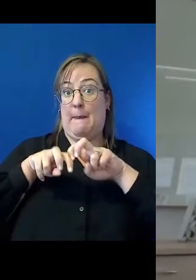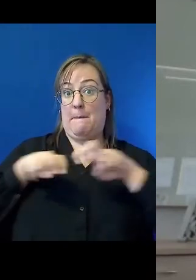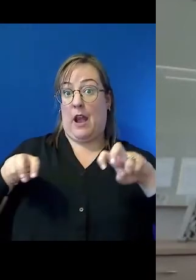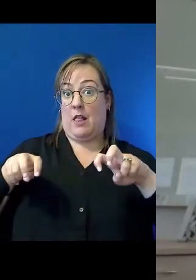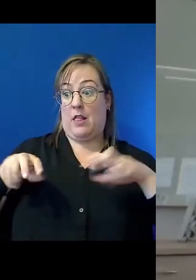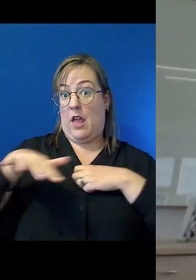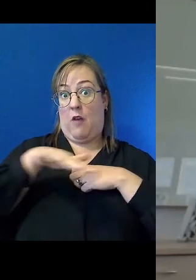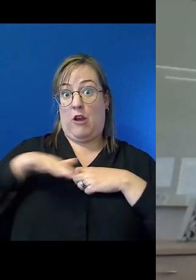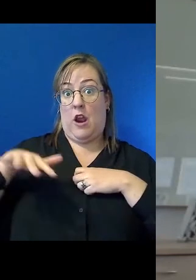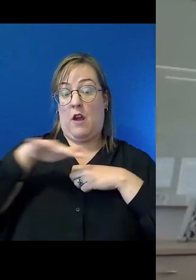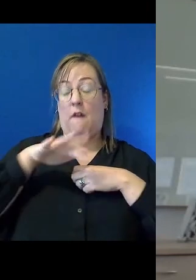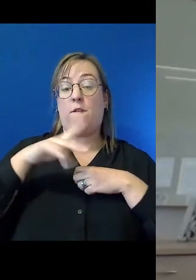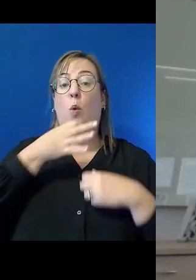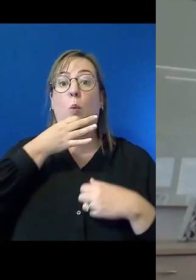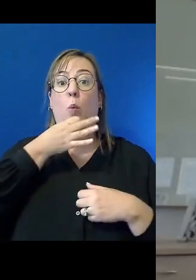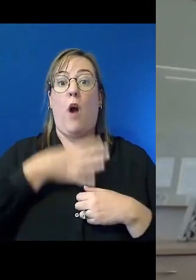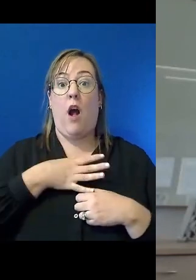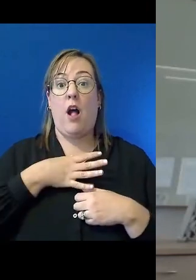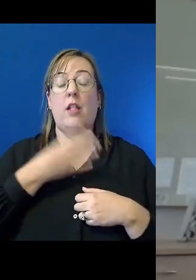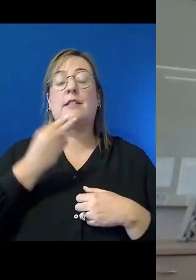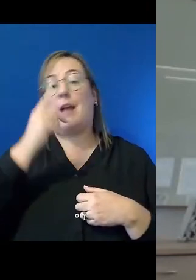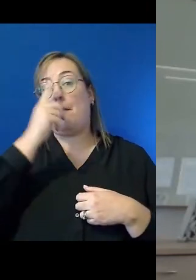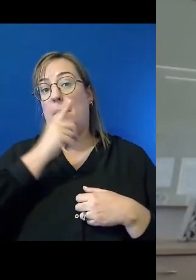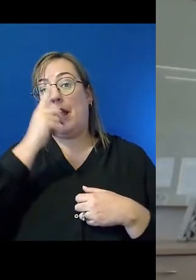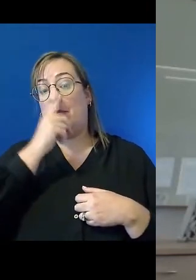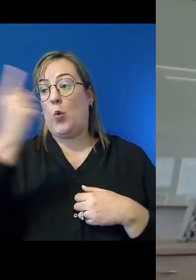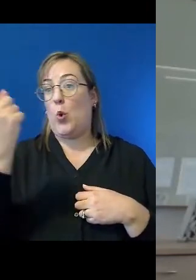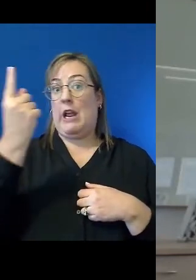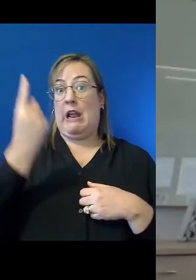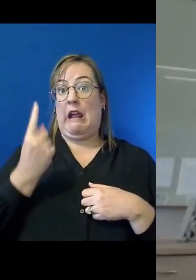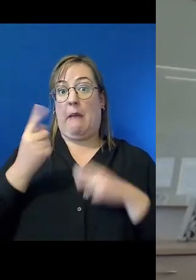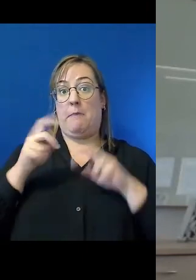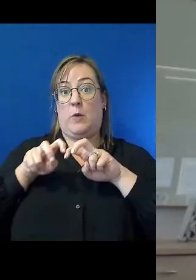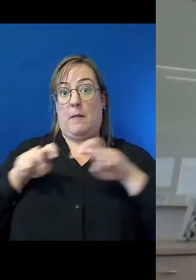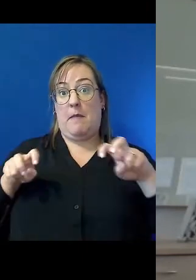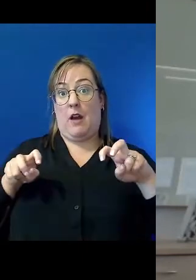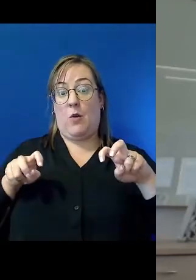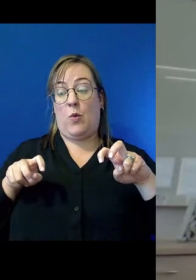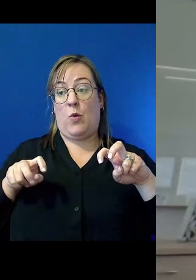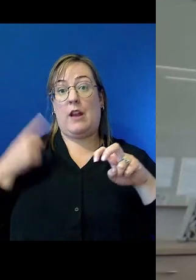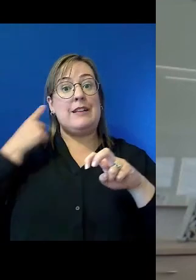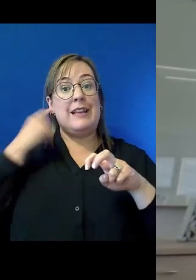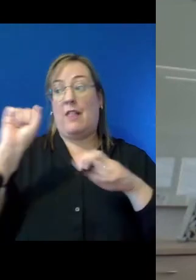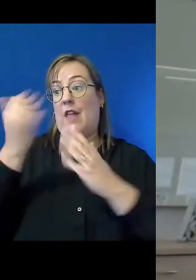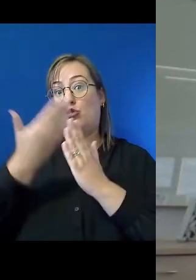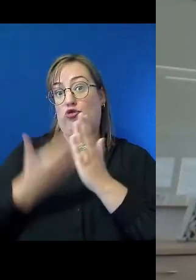some of those persons going through those panels, the good news stories inside of there are